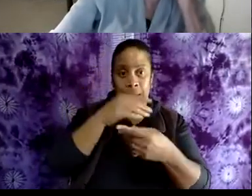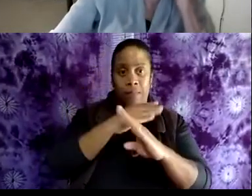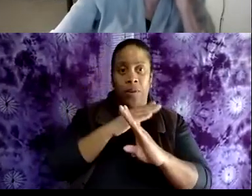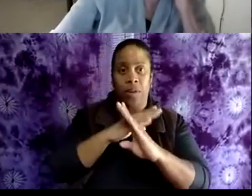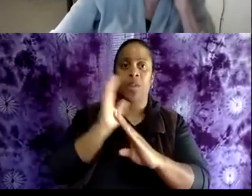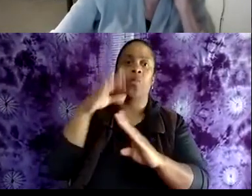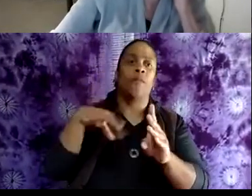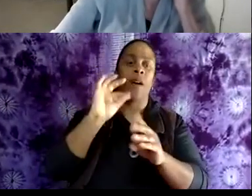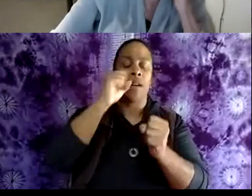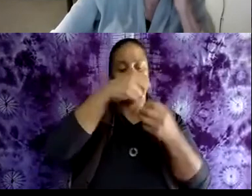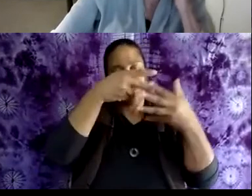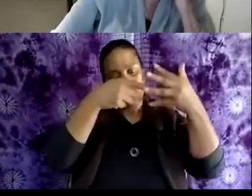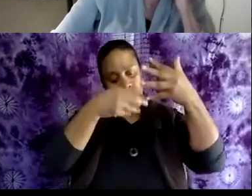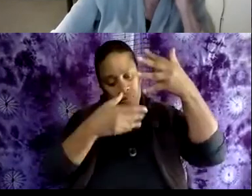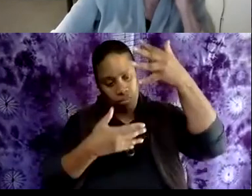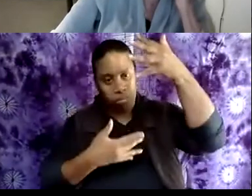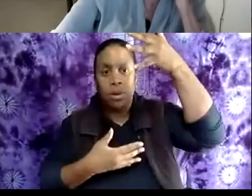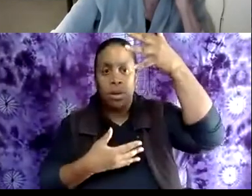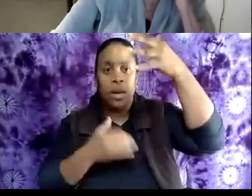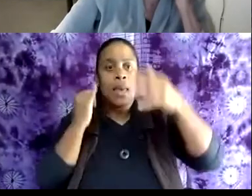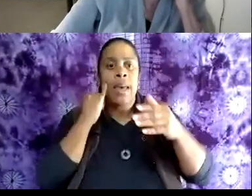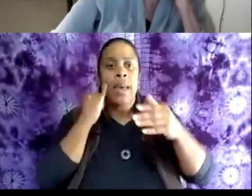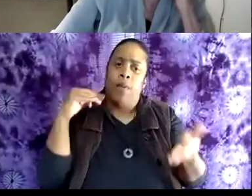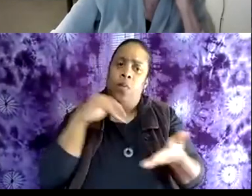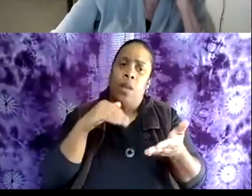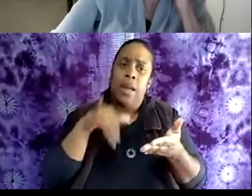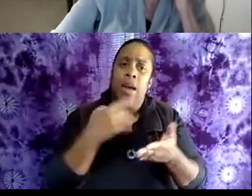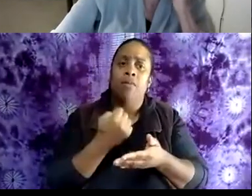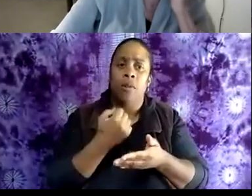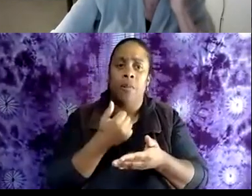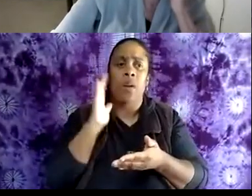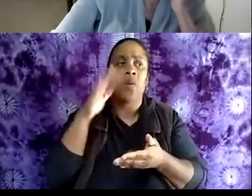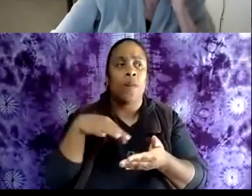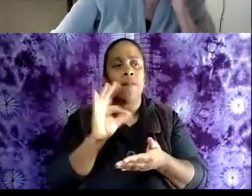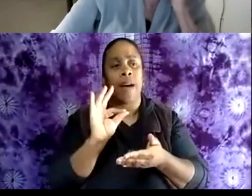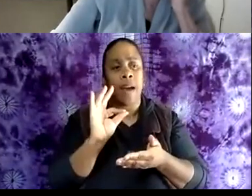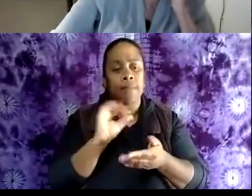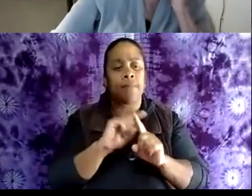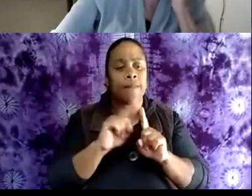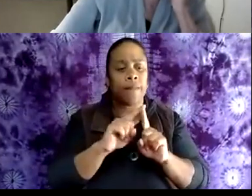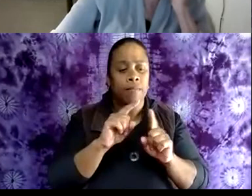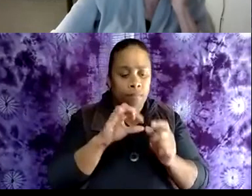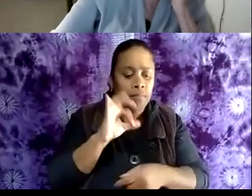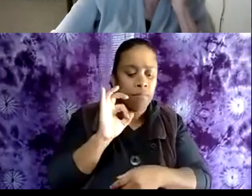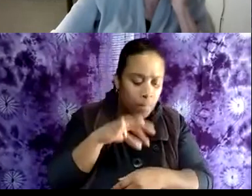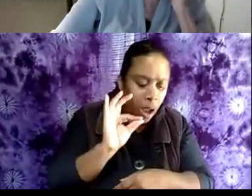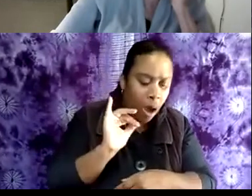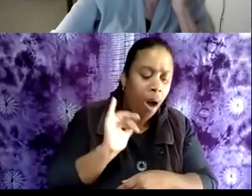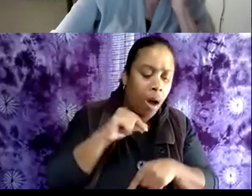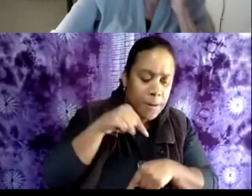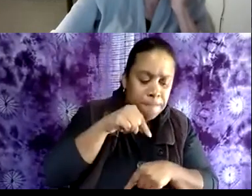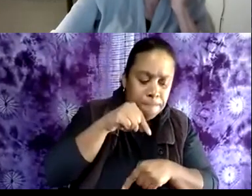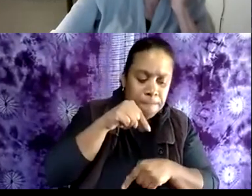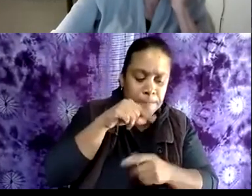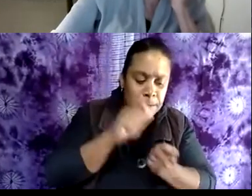of entries. And if you study that a little bit, you begin to see what you resonate with, and then you can play with that and work with that and find